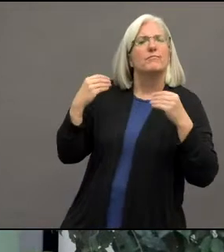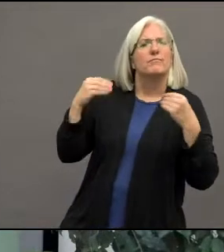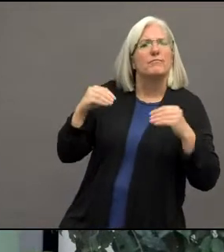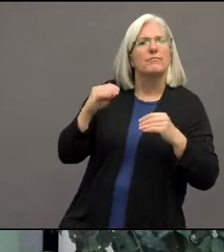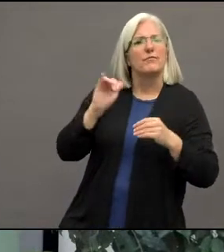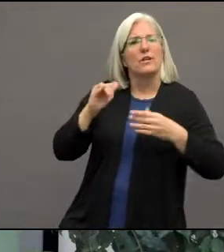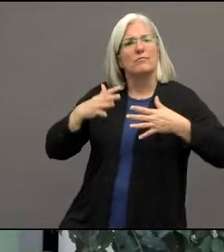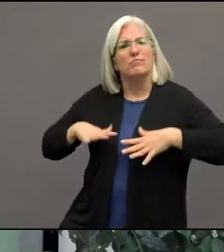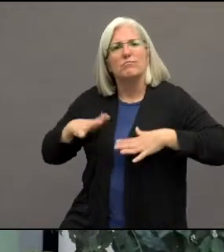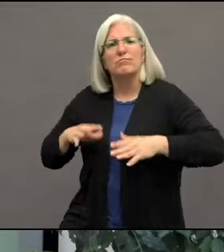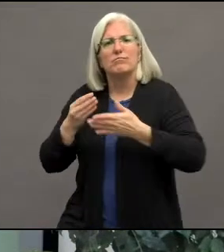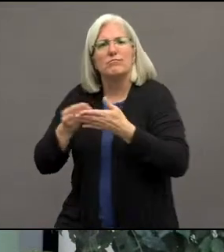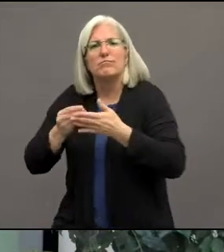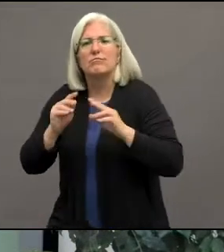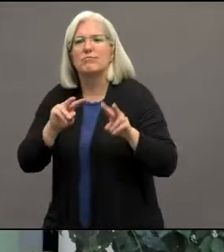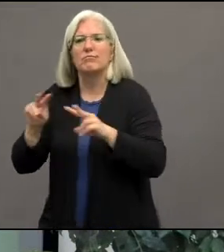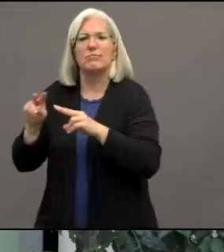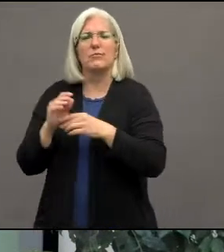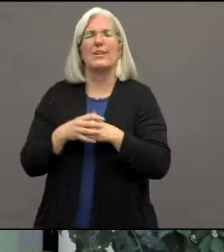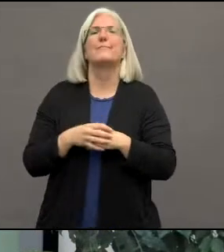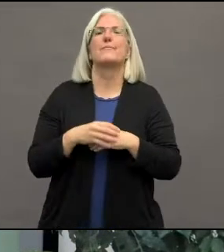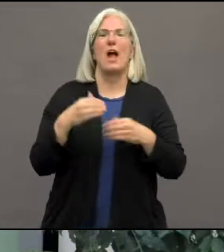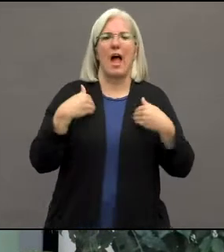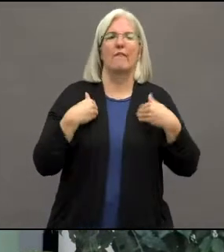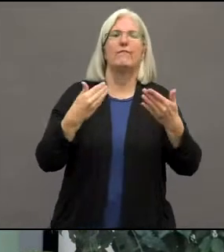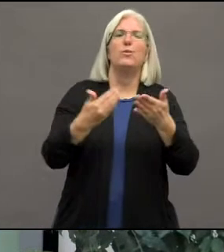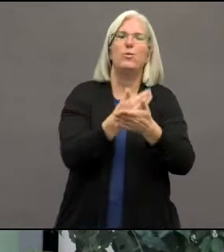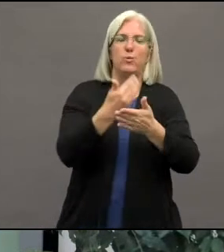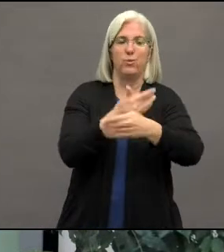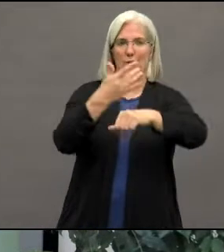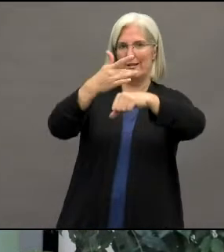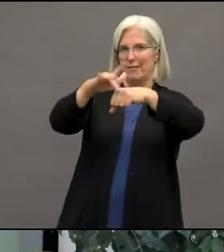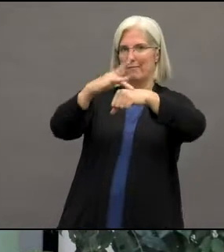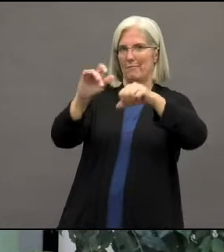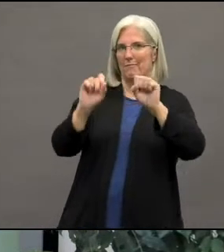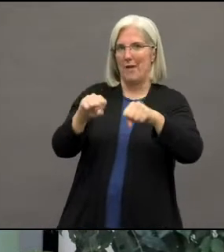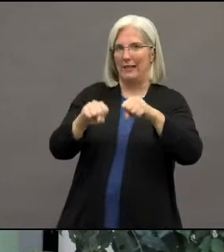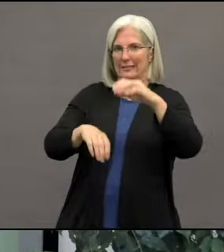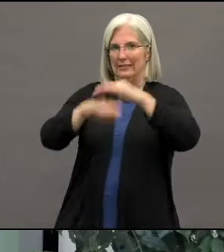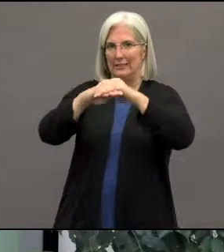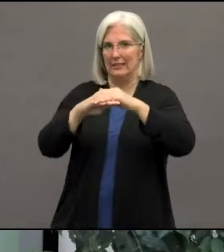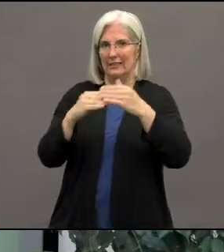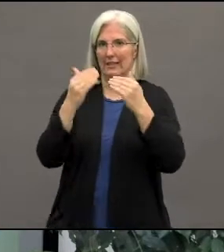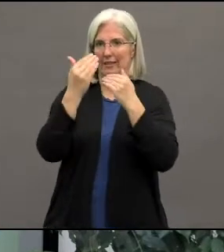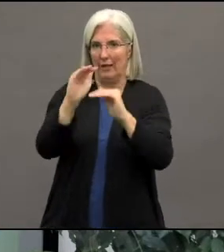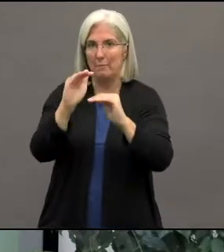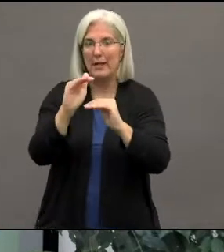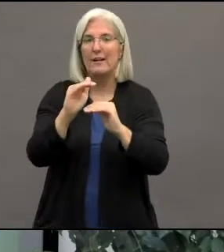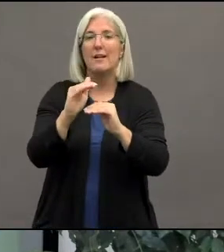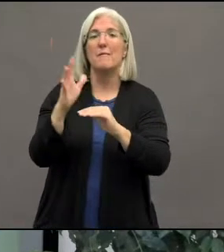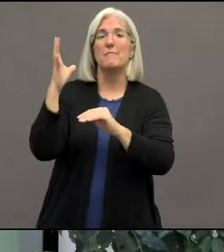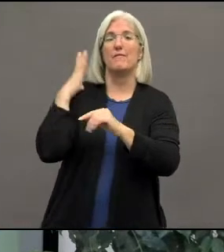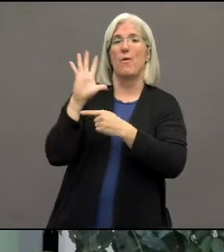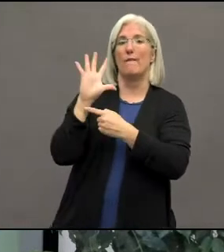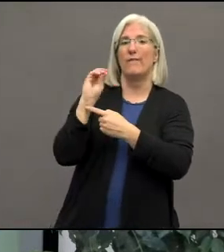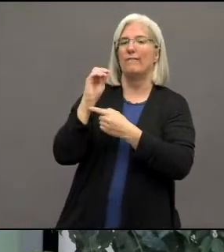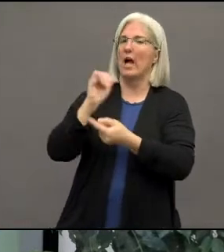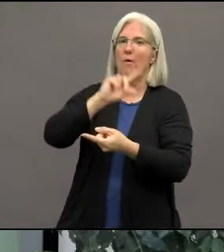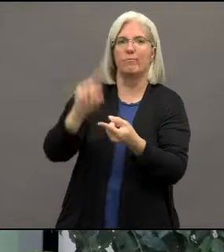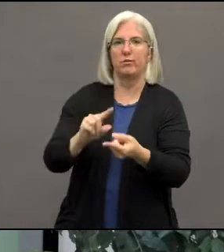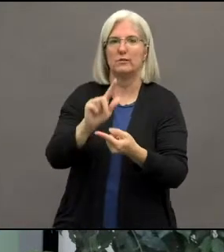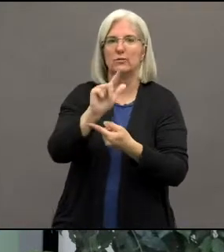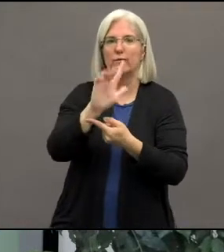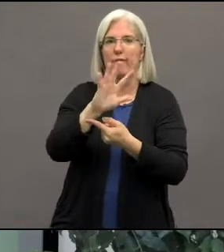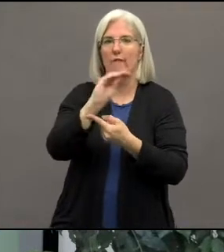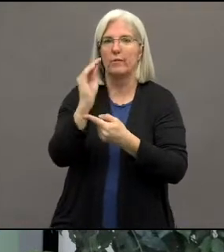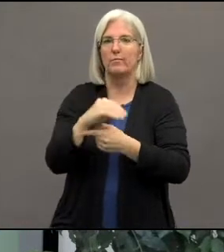capacity limitation to retail stores to 25% capacity. And schools, we're going to do